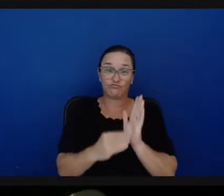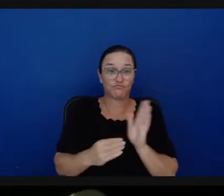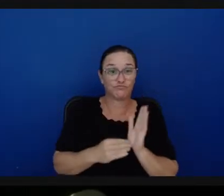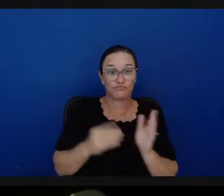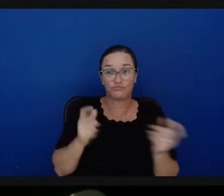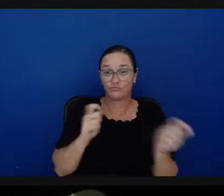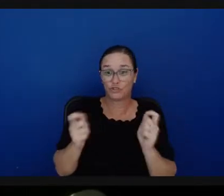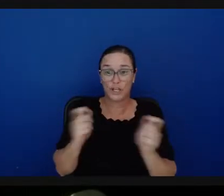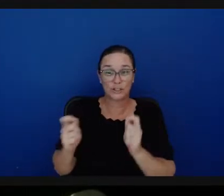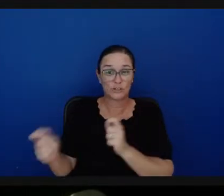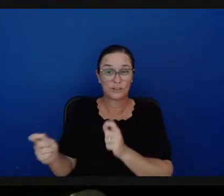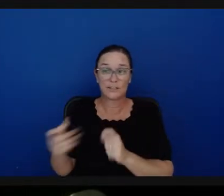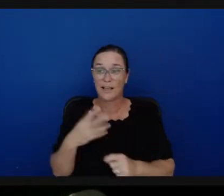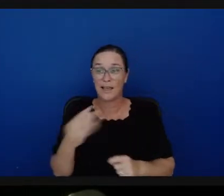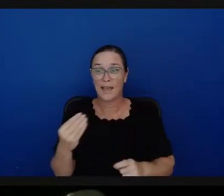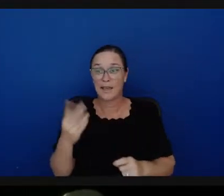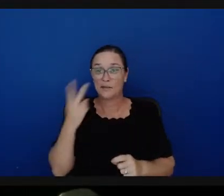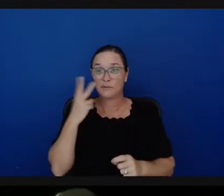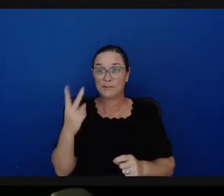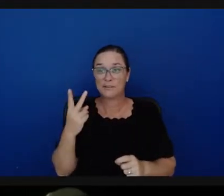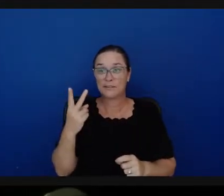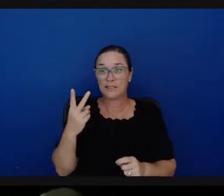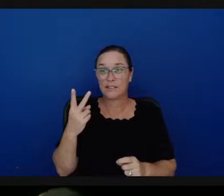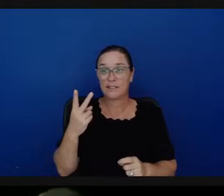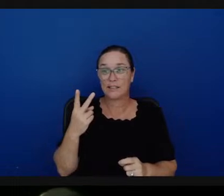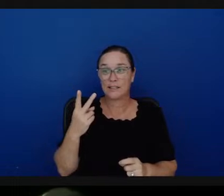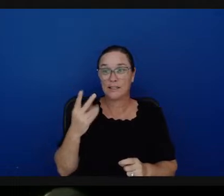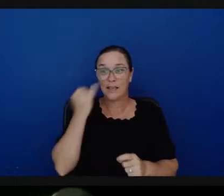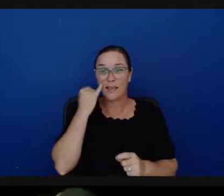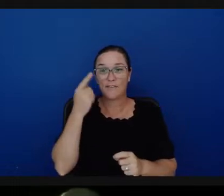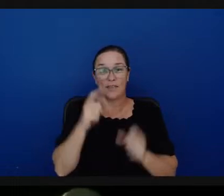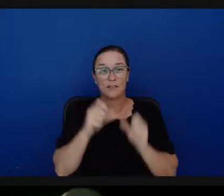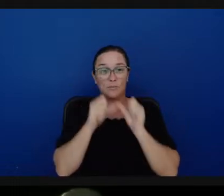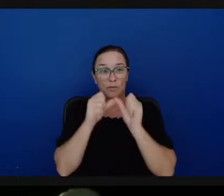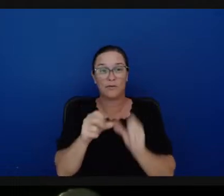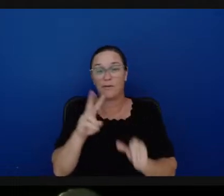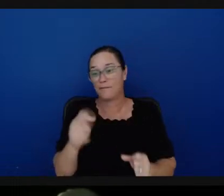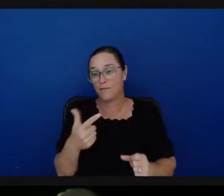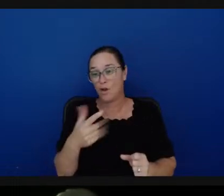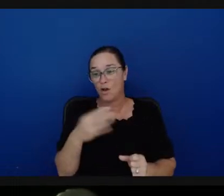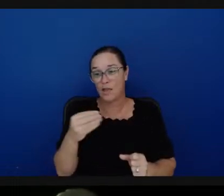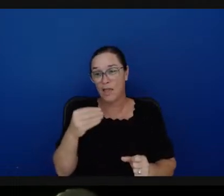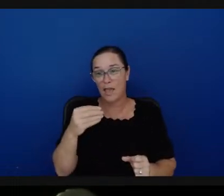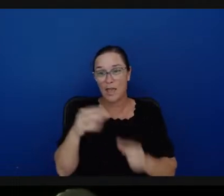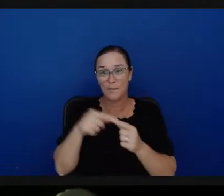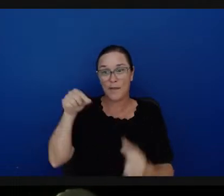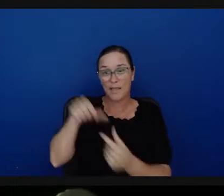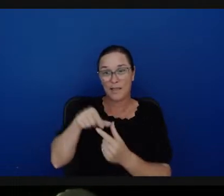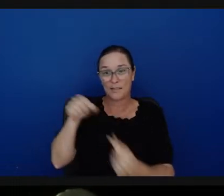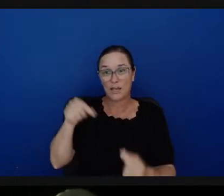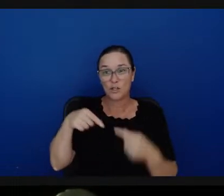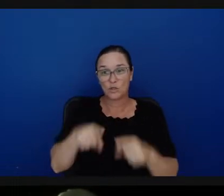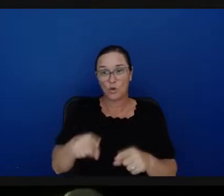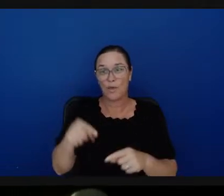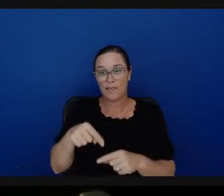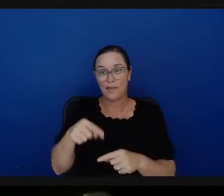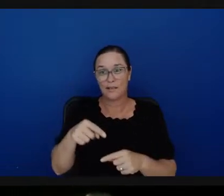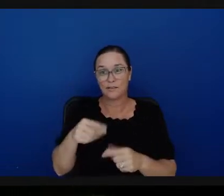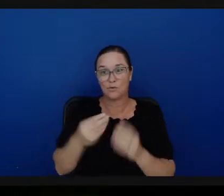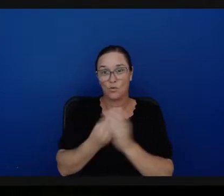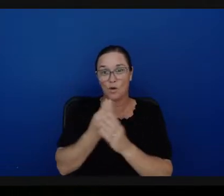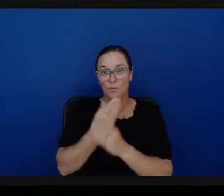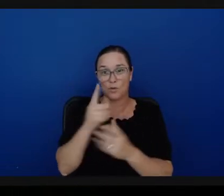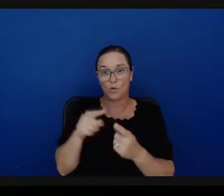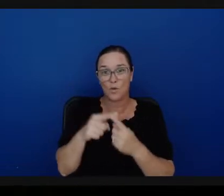seeing whether this persistent fog in Pele's hair during a winter eruption, when winds are